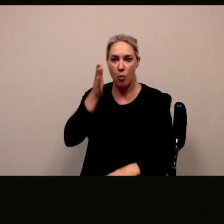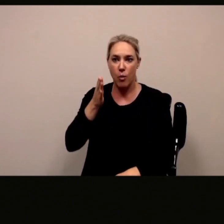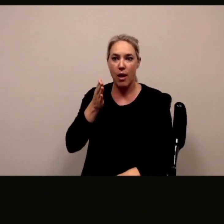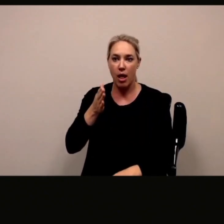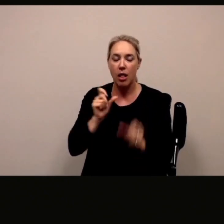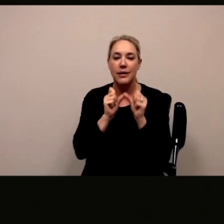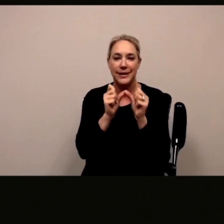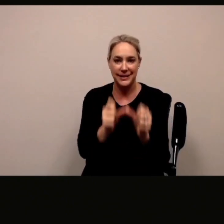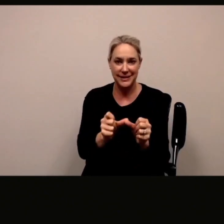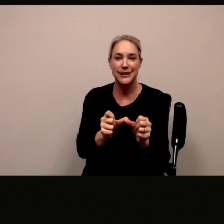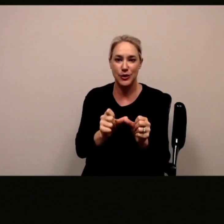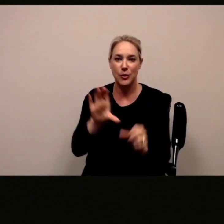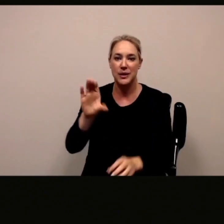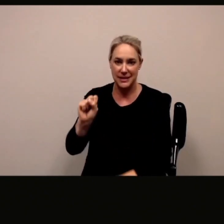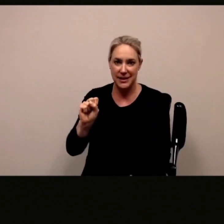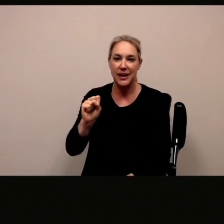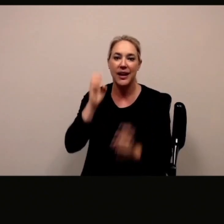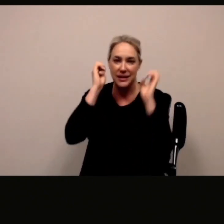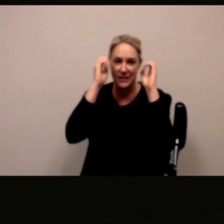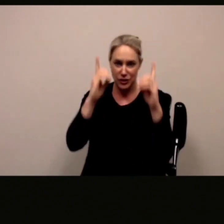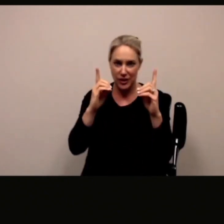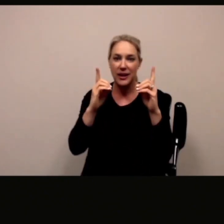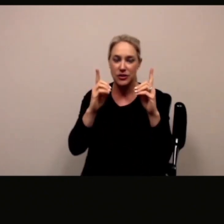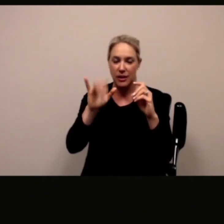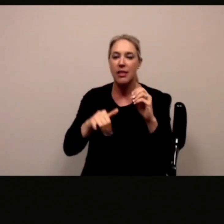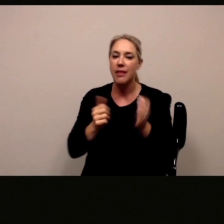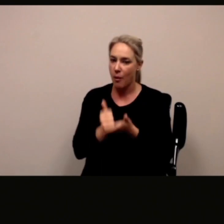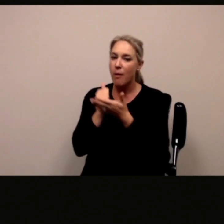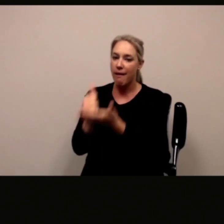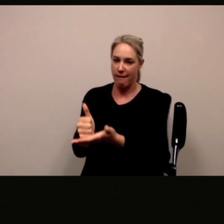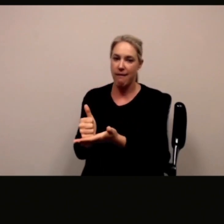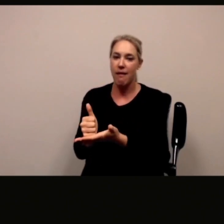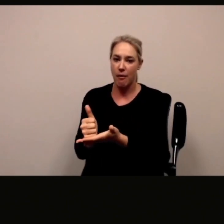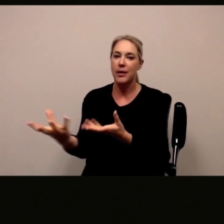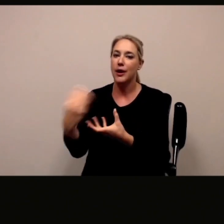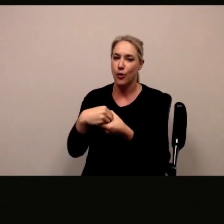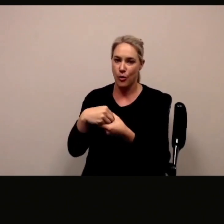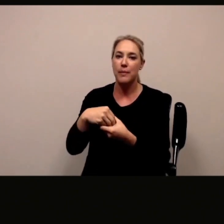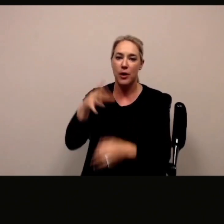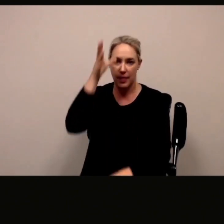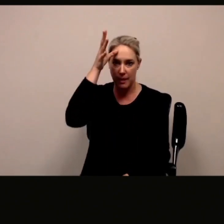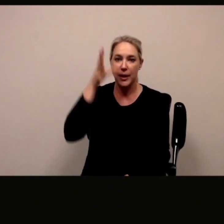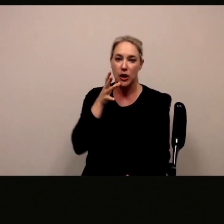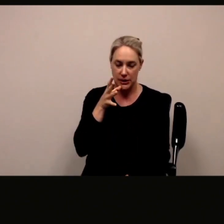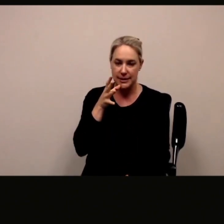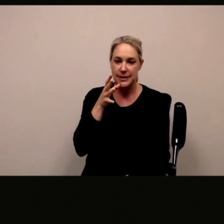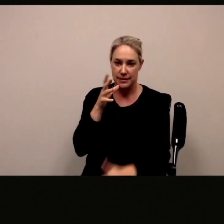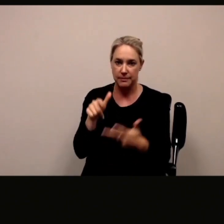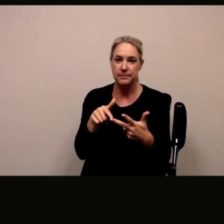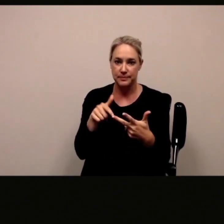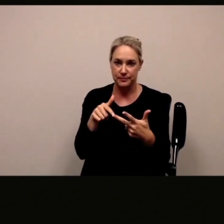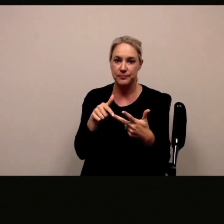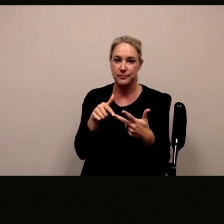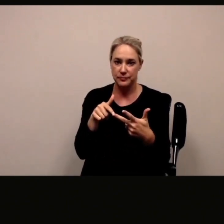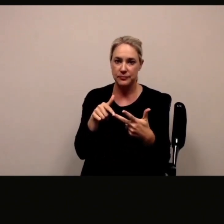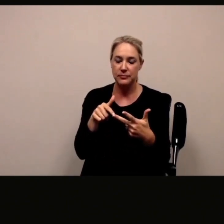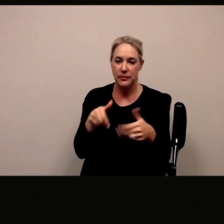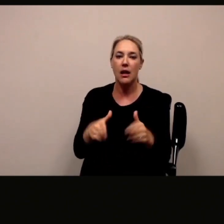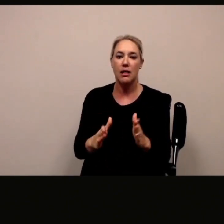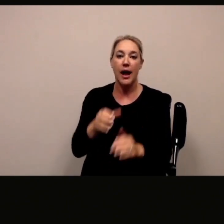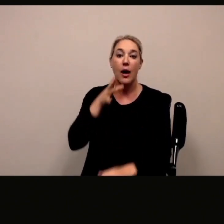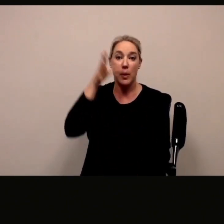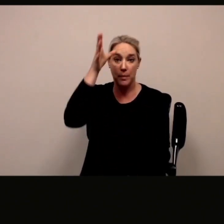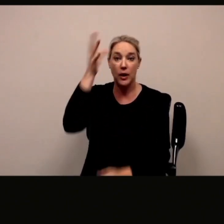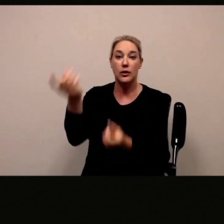do it. And that's really important, I think, having those parents come in. And it's fun,